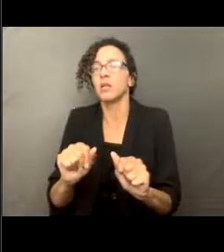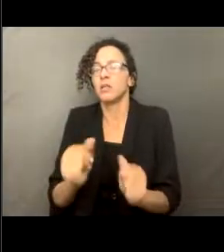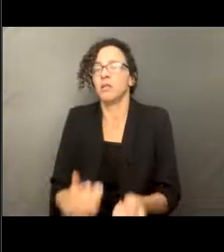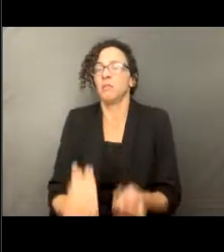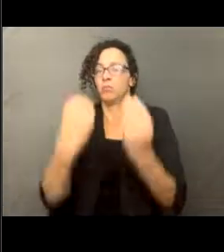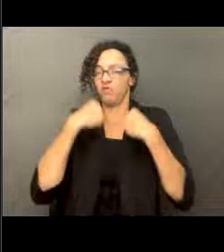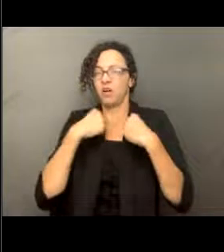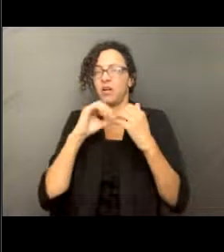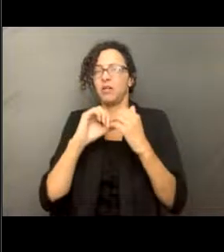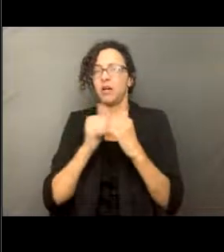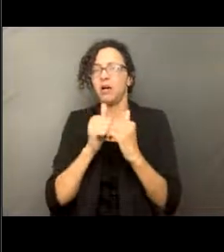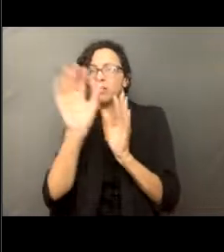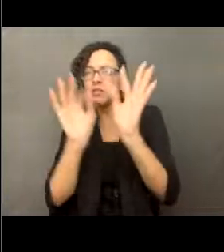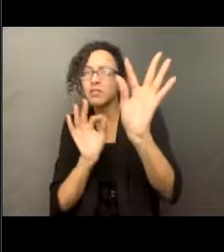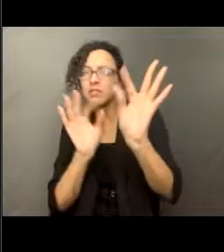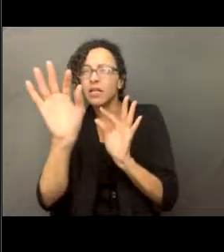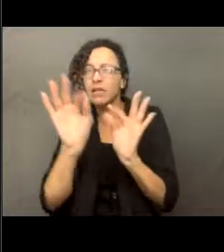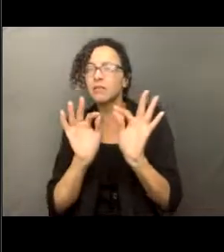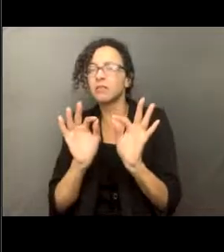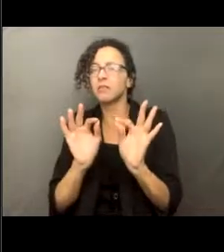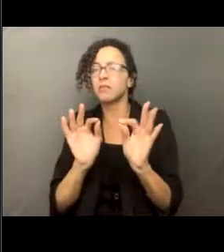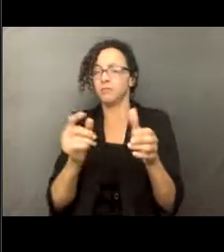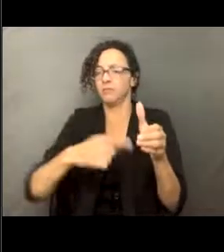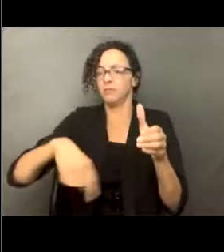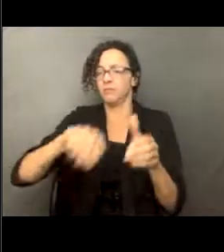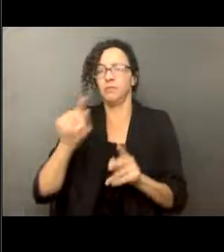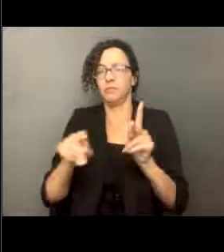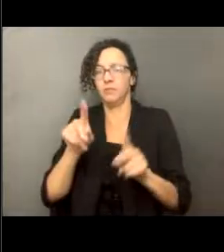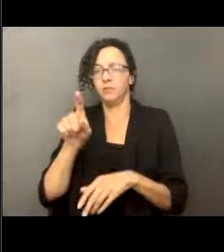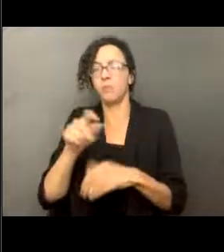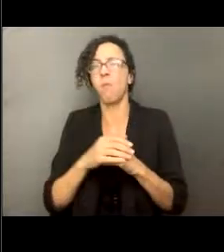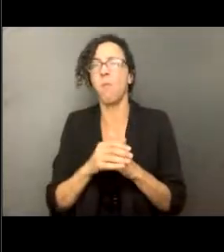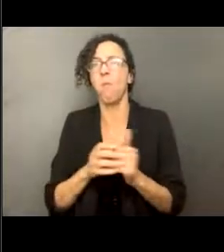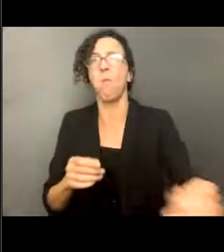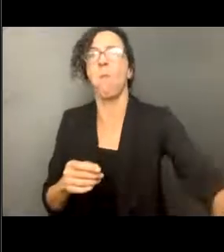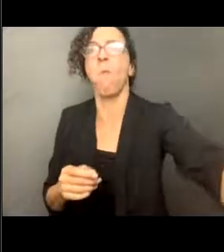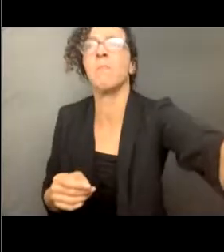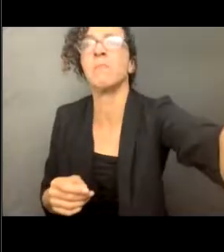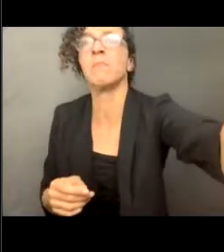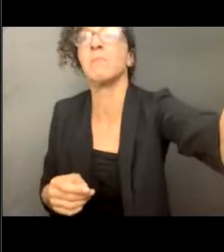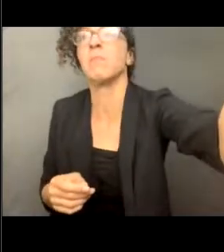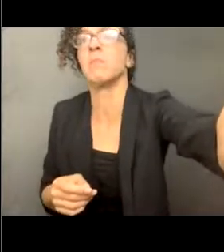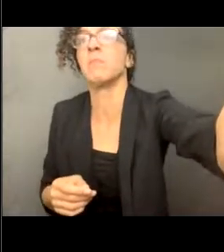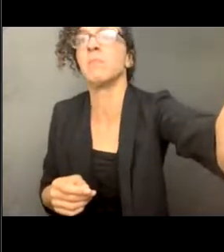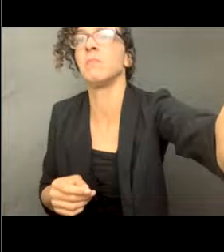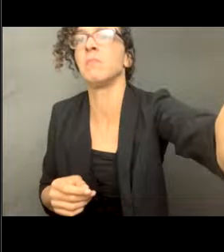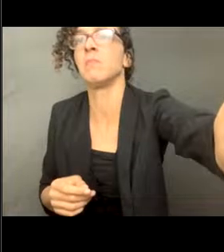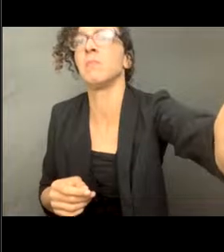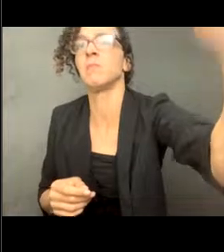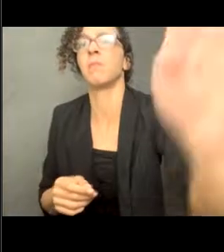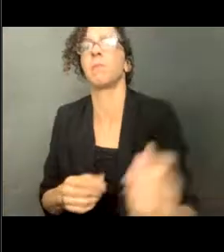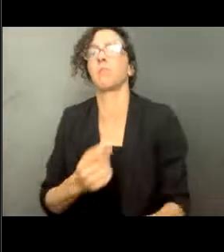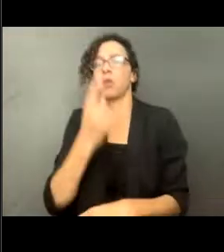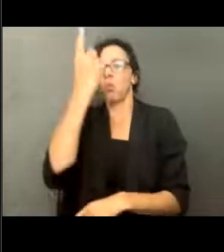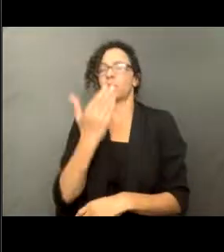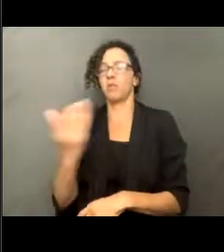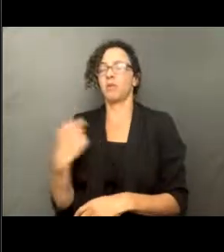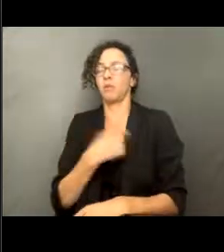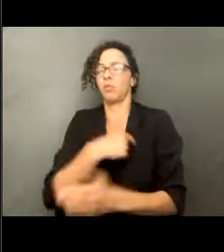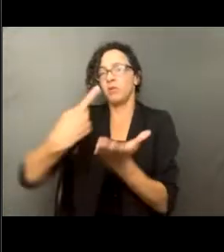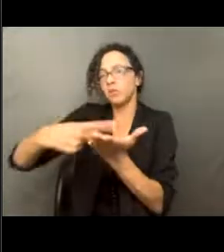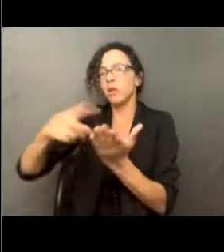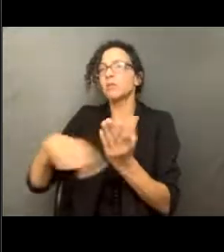officios. So one of the things, sorry, I can't pull it, make any closer. So I know. Yeah. One of the things that we've talked about is, and Sequoia's